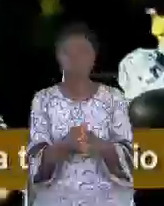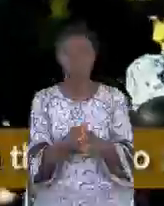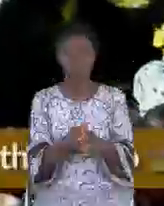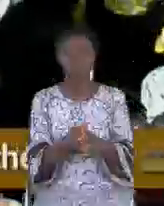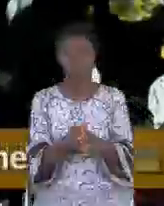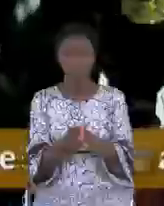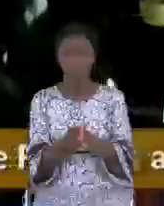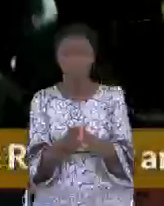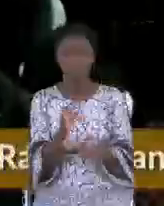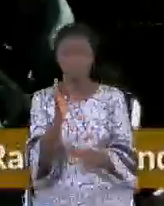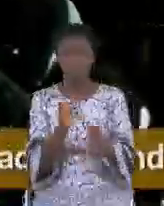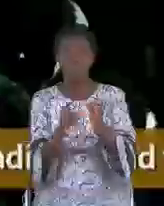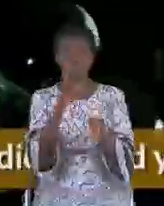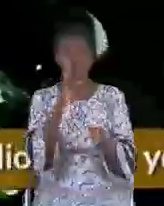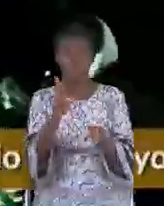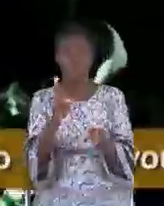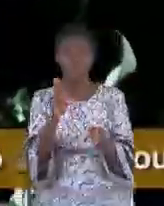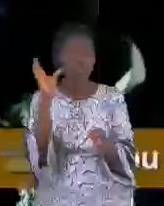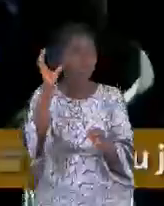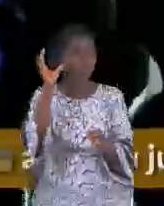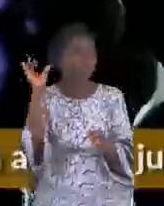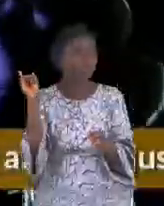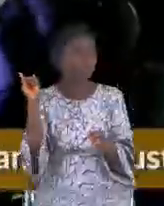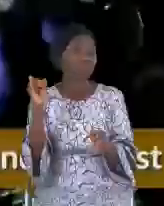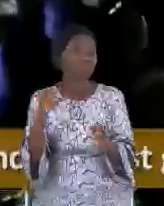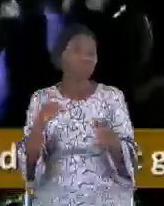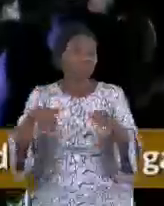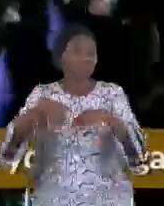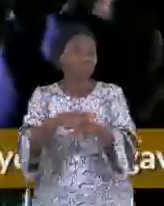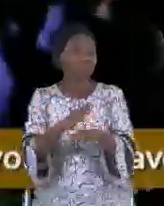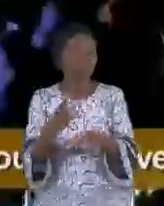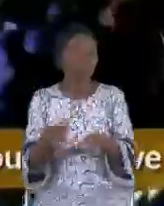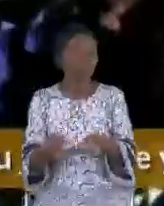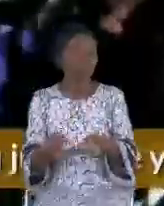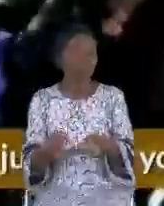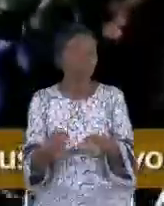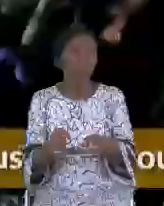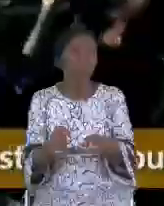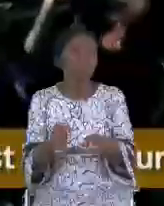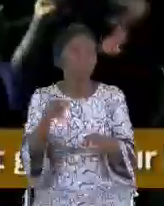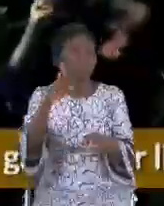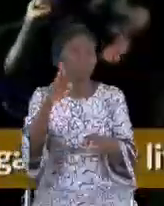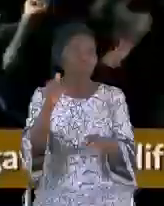If you are listening over the television, over the radio, please